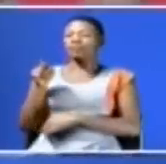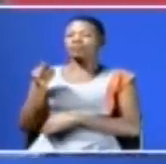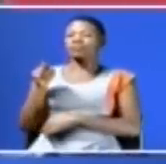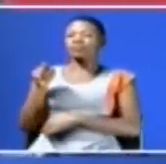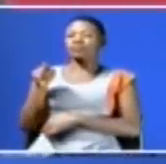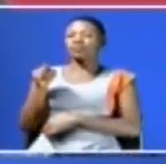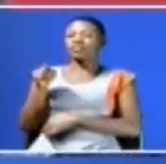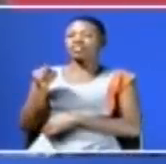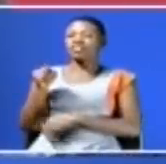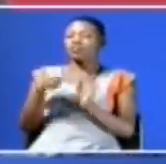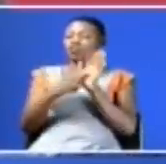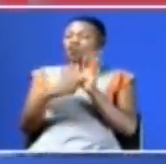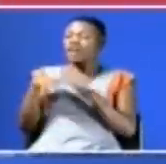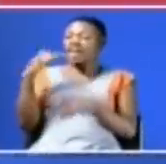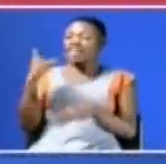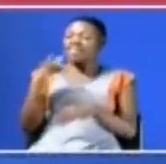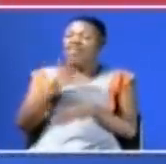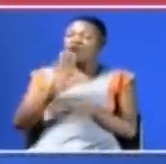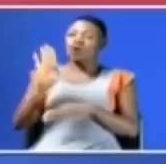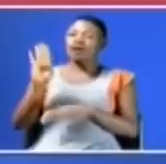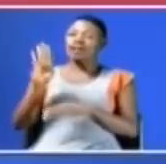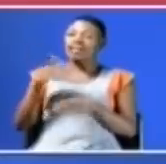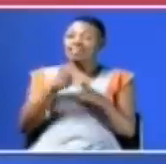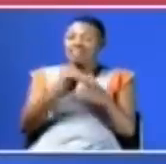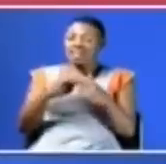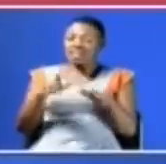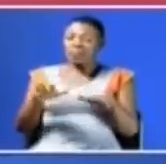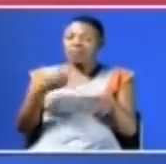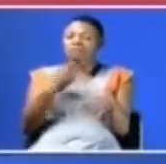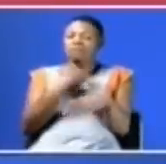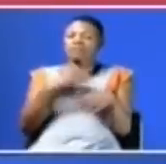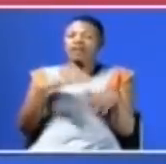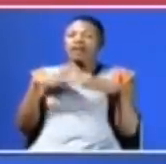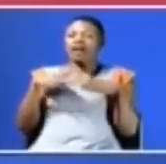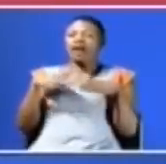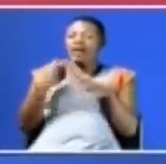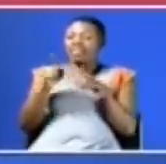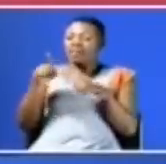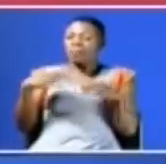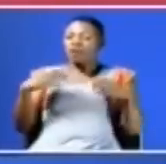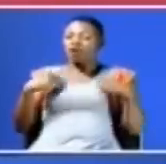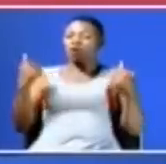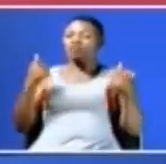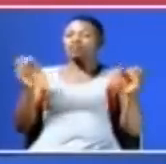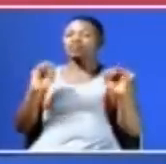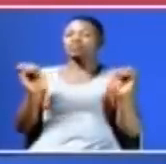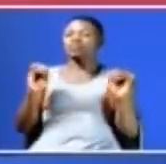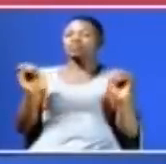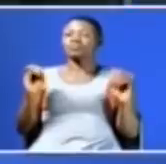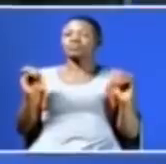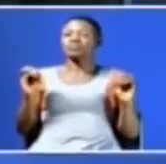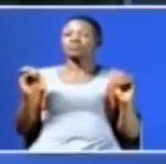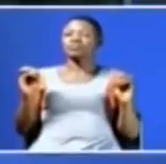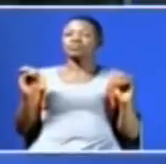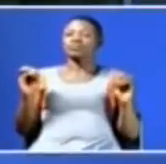he's been shown the yellow card a couple of times, and then he's pulled back. And he was not always the most courageous person when it comes to taking the bull by the